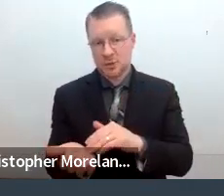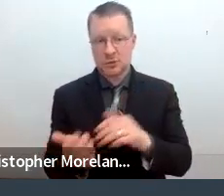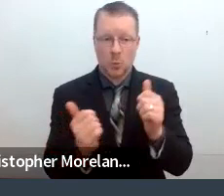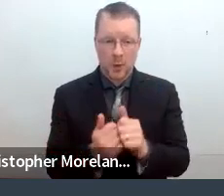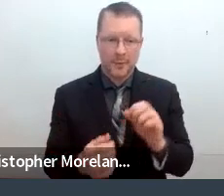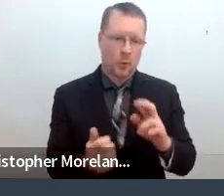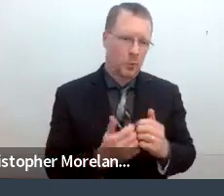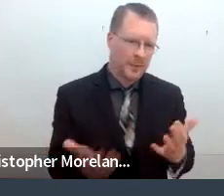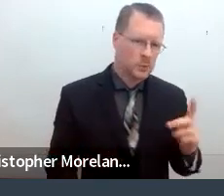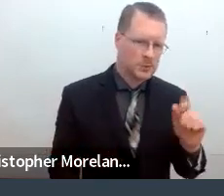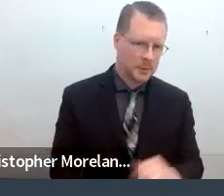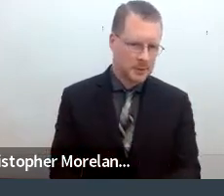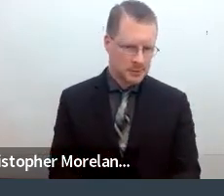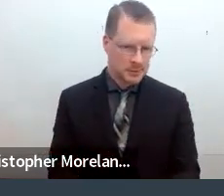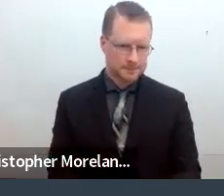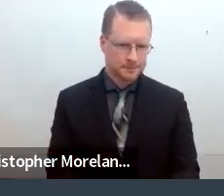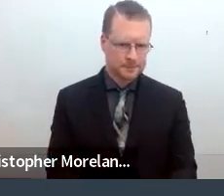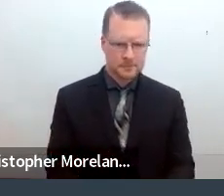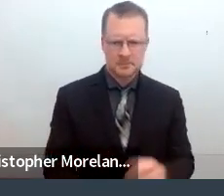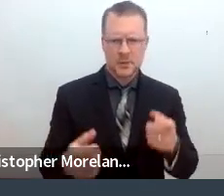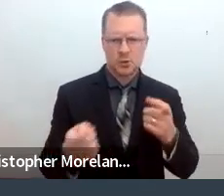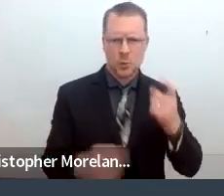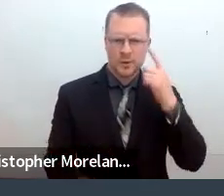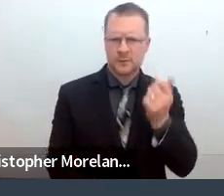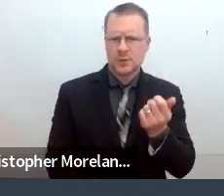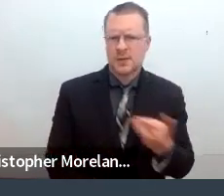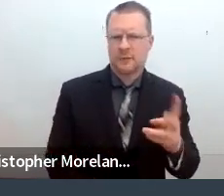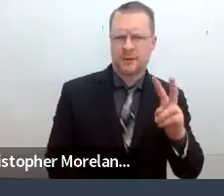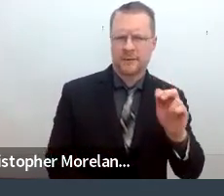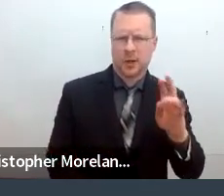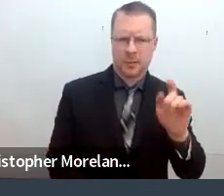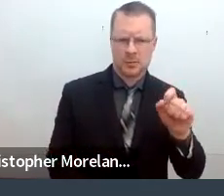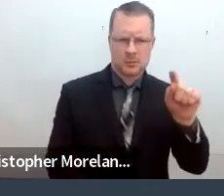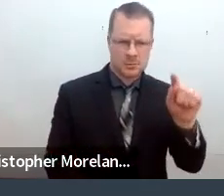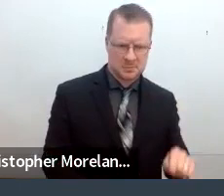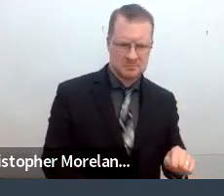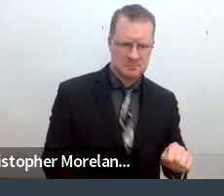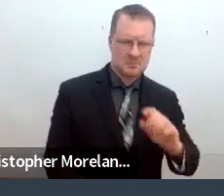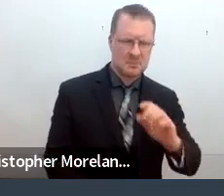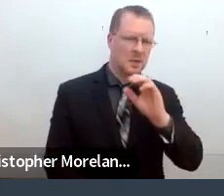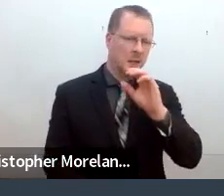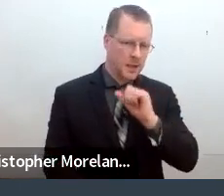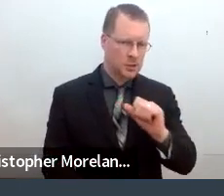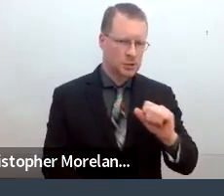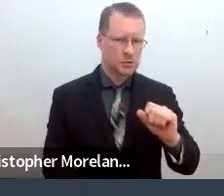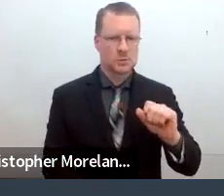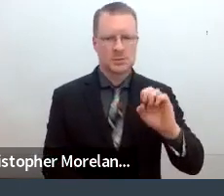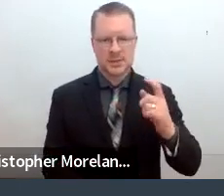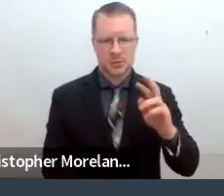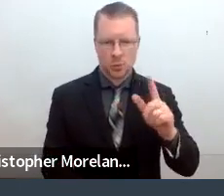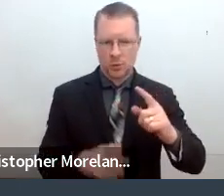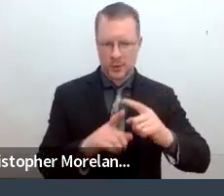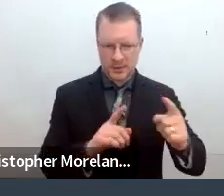mistreatment for physicians with versus without disabilities. This was controlled for various